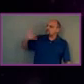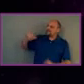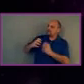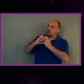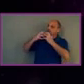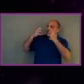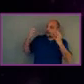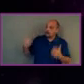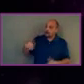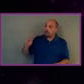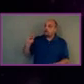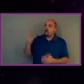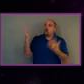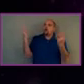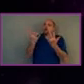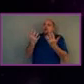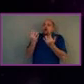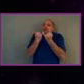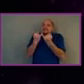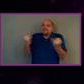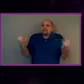the mission has to complete this?